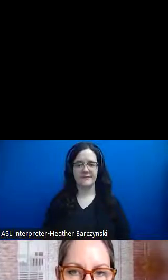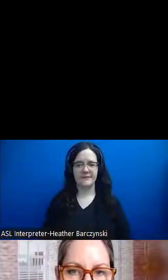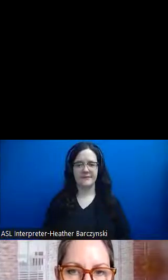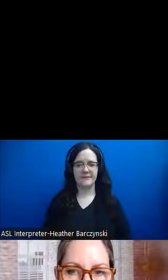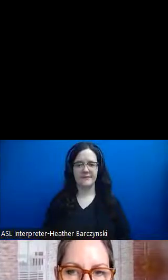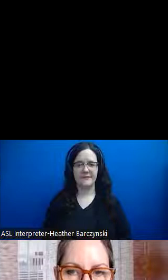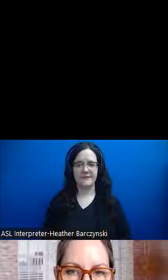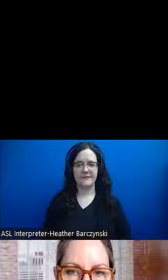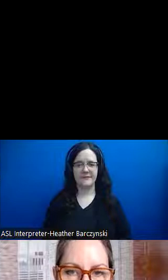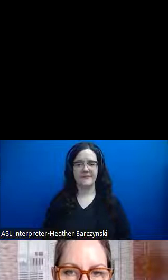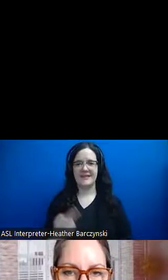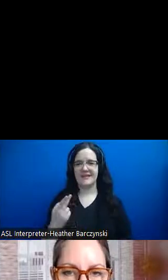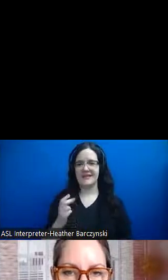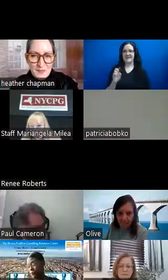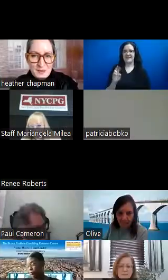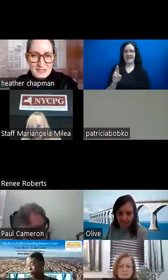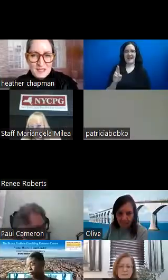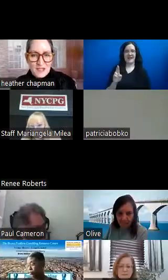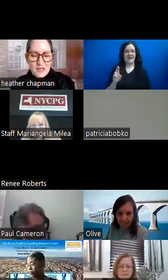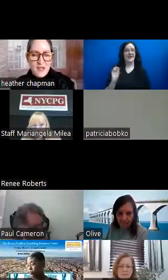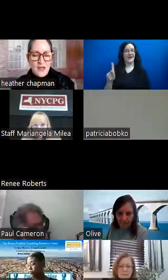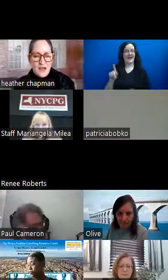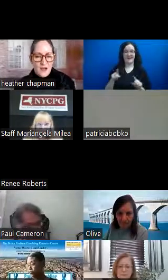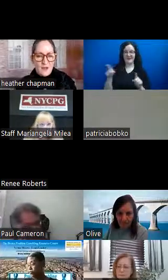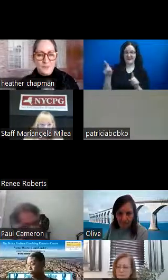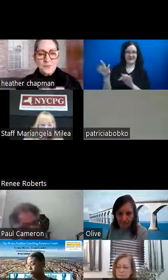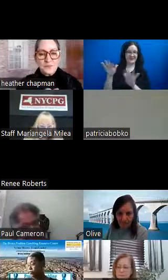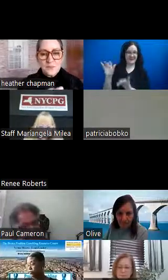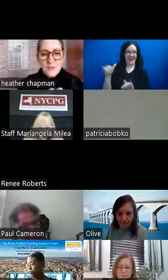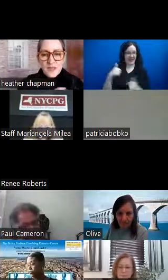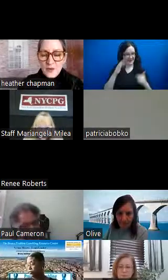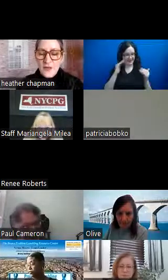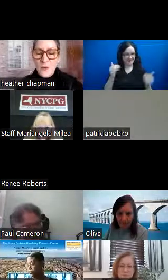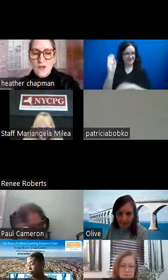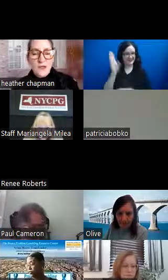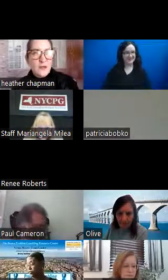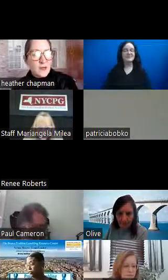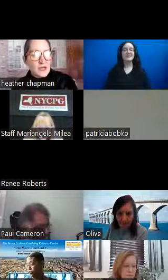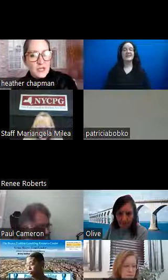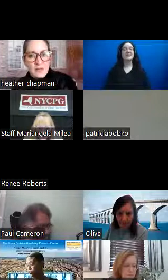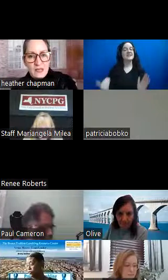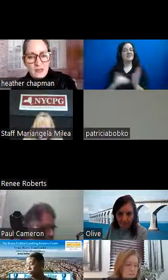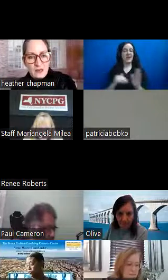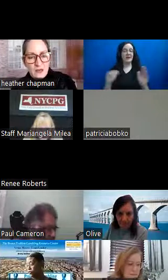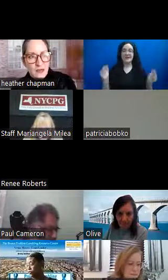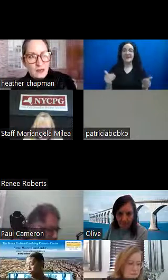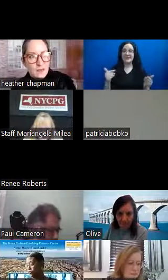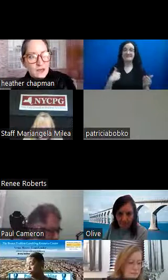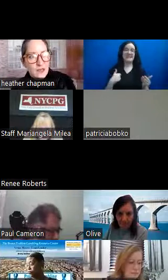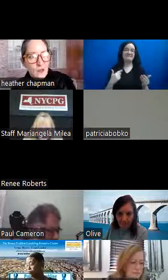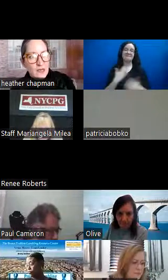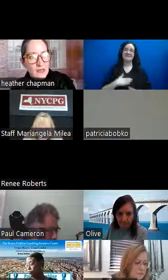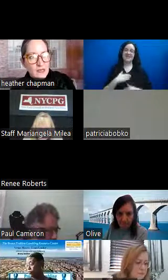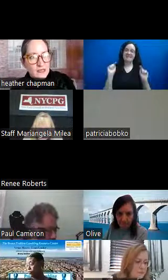Okay, while you work on that, I'll work on my presentation. So again, welcome. I appreciate being here.